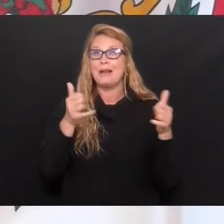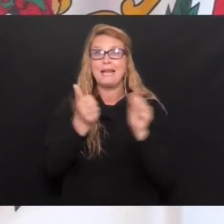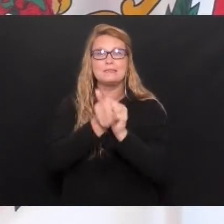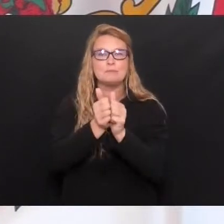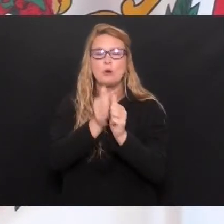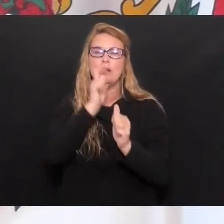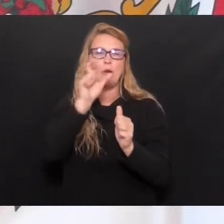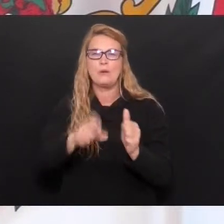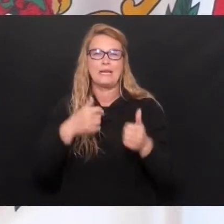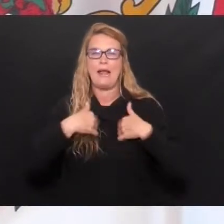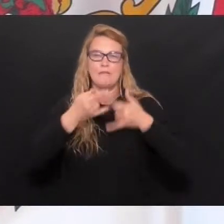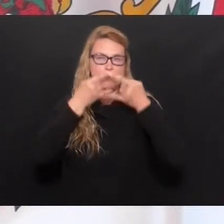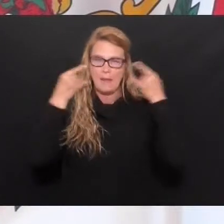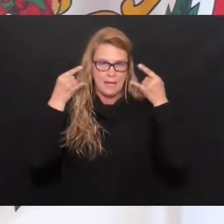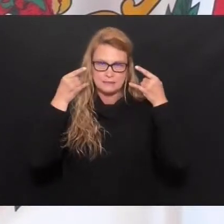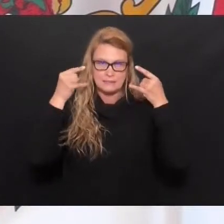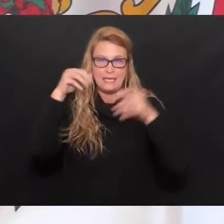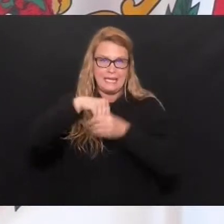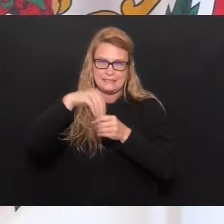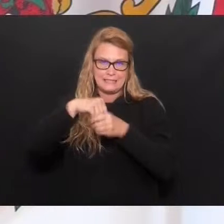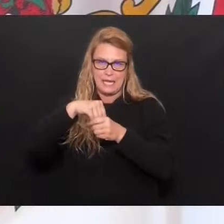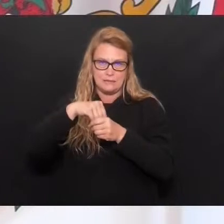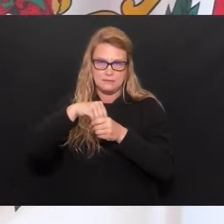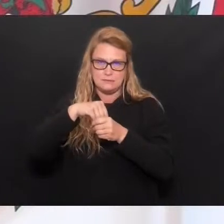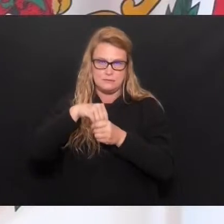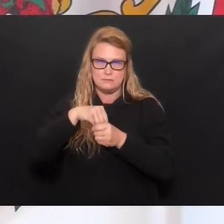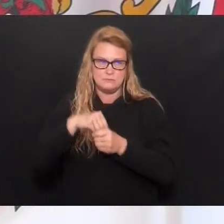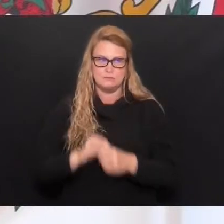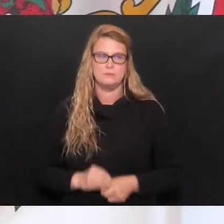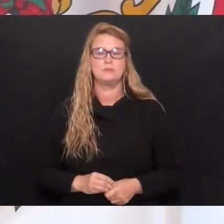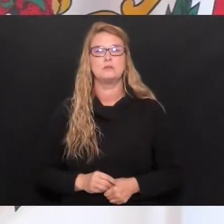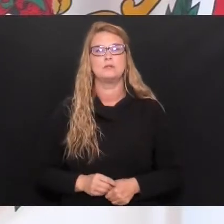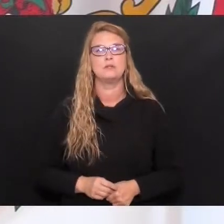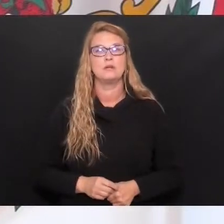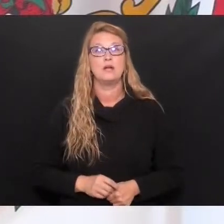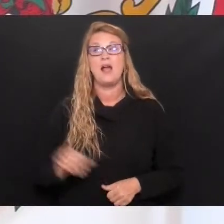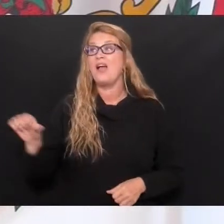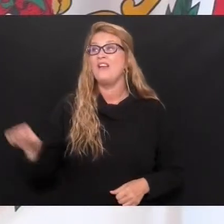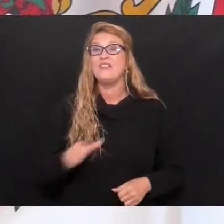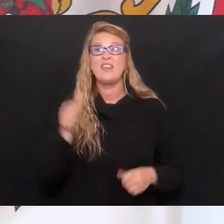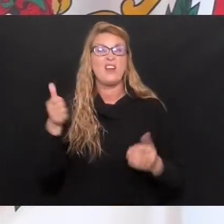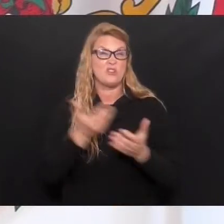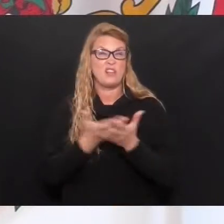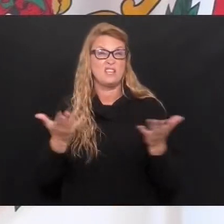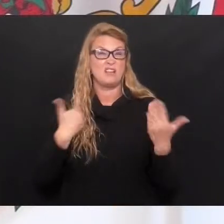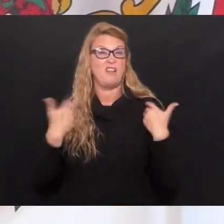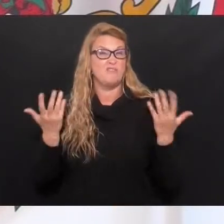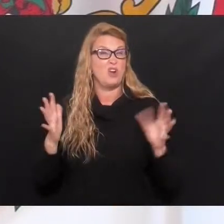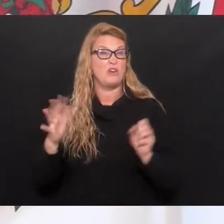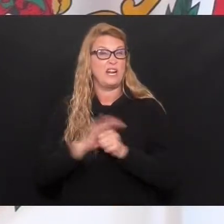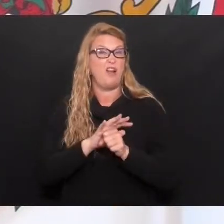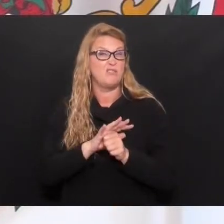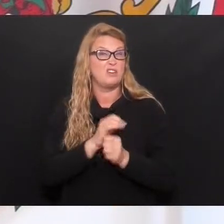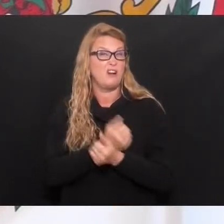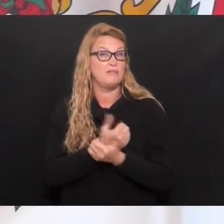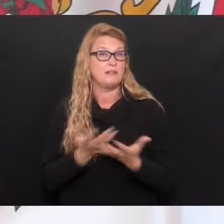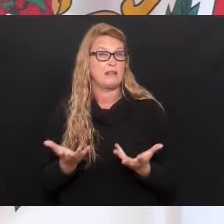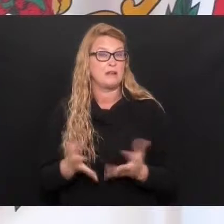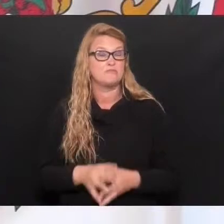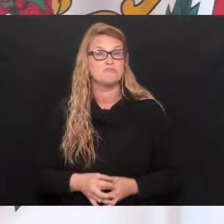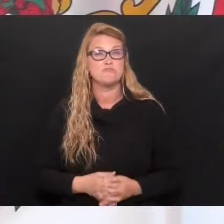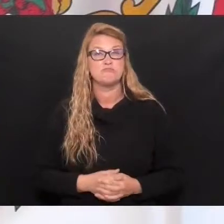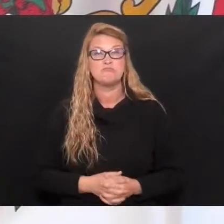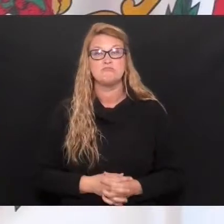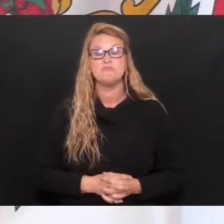those activities indoors. I think the rest of it I covered, and